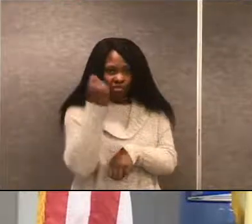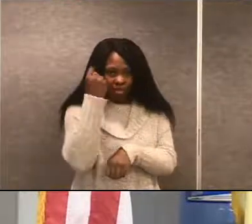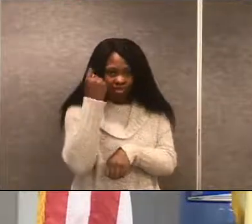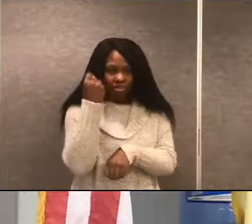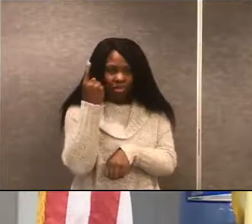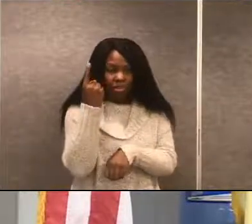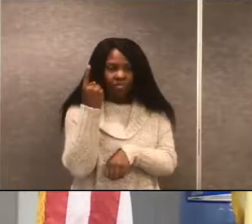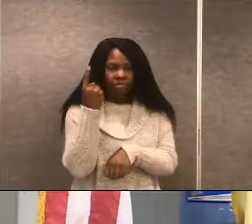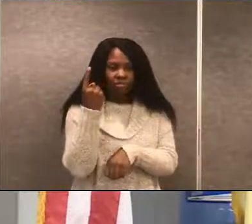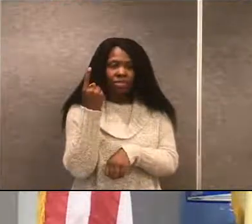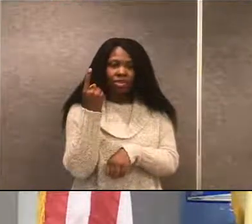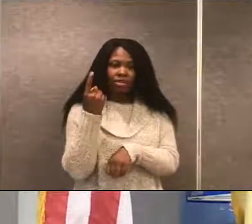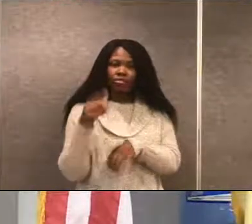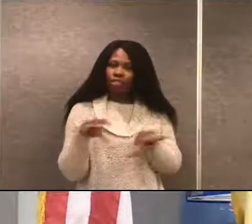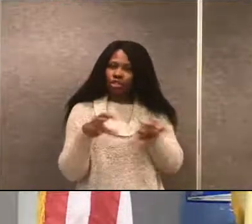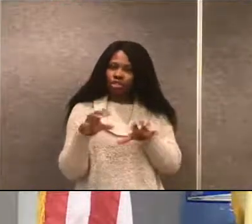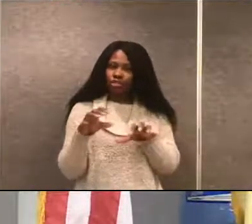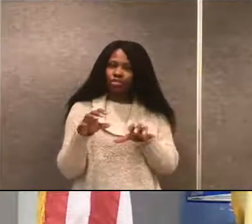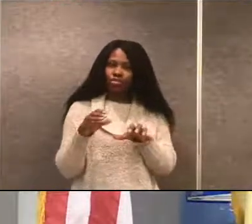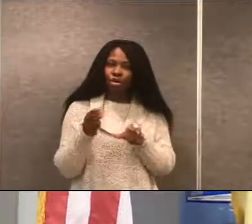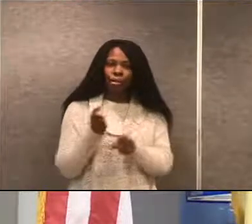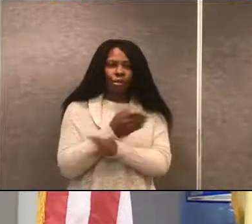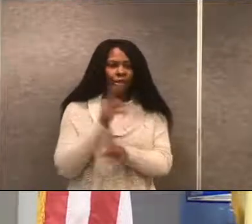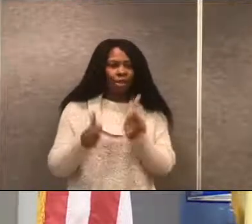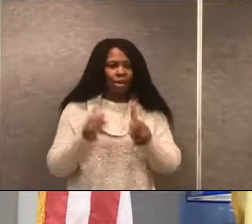before people show up at your door.